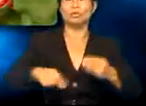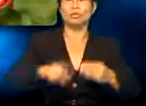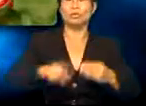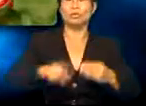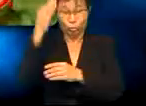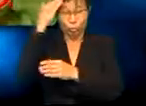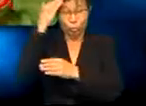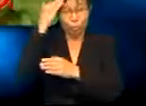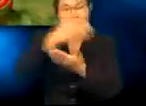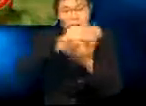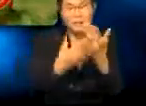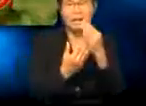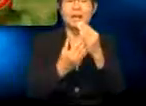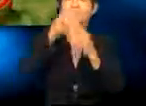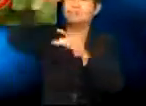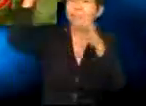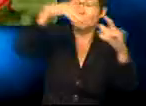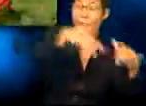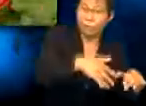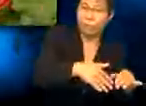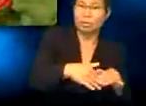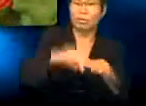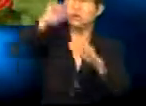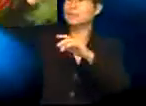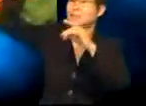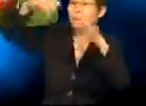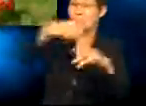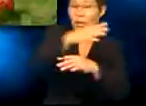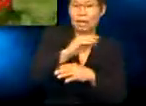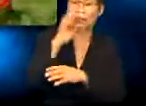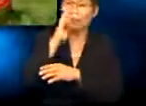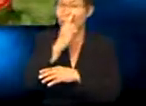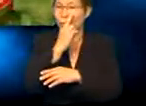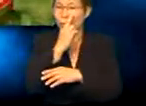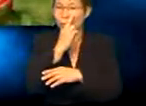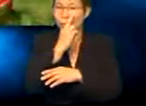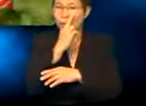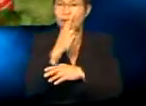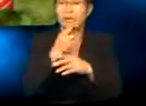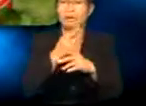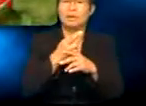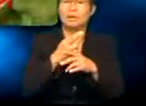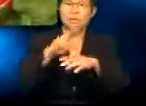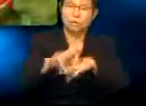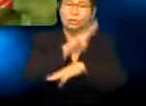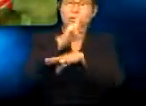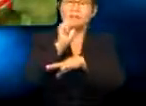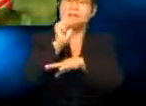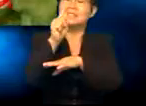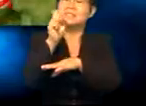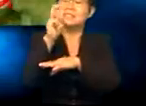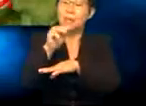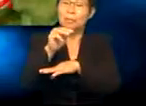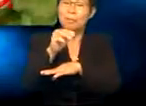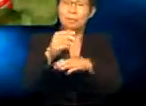Do you know that some flowers, such as the bougainvillea and rose, are reproduced by using stem